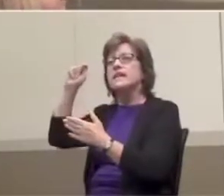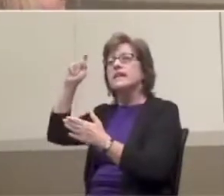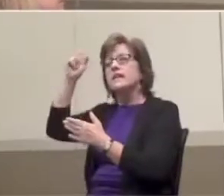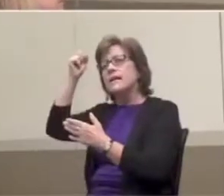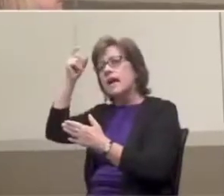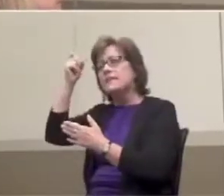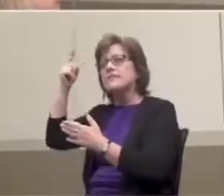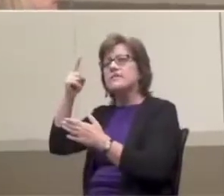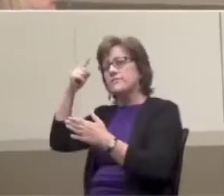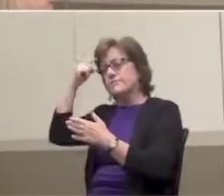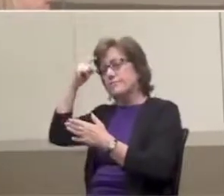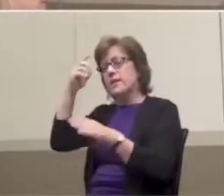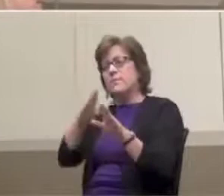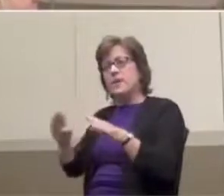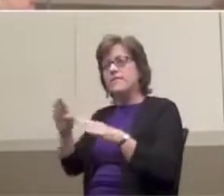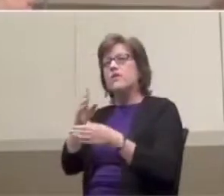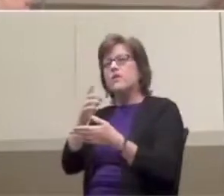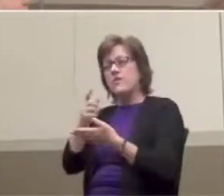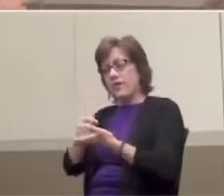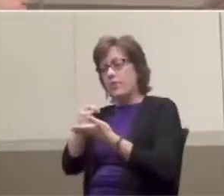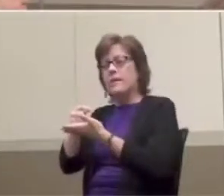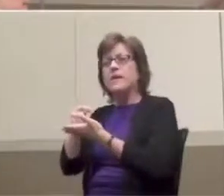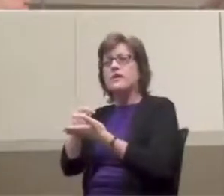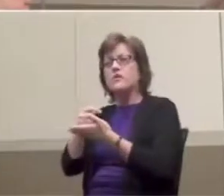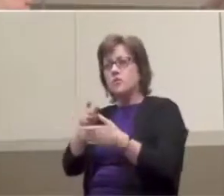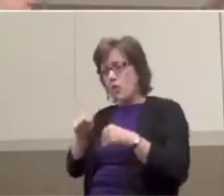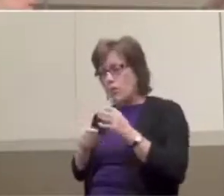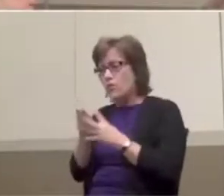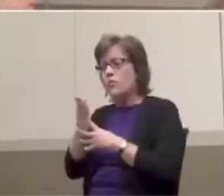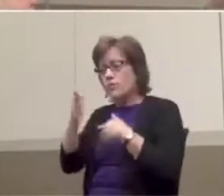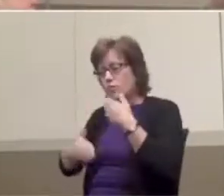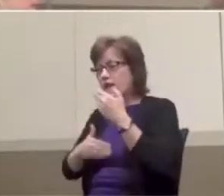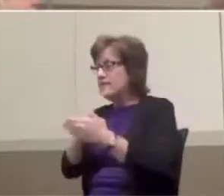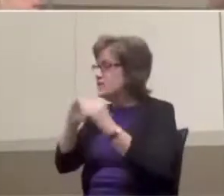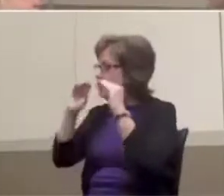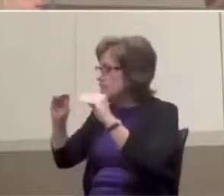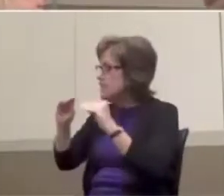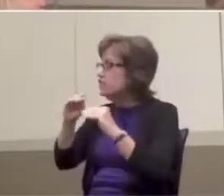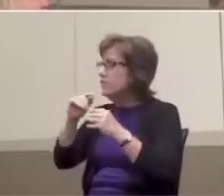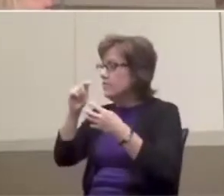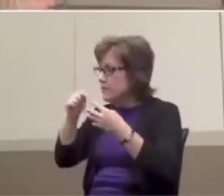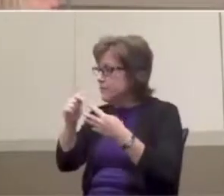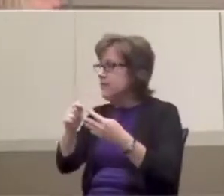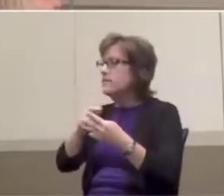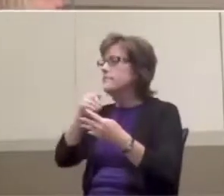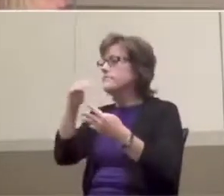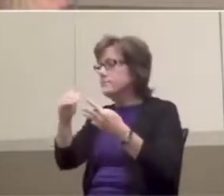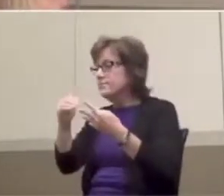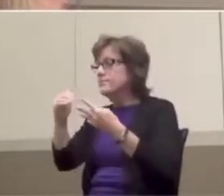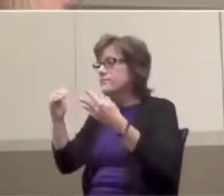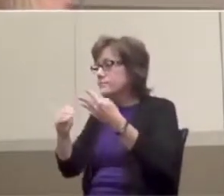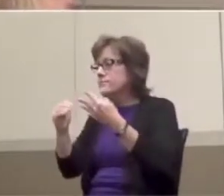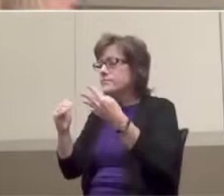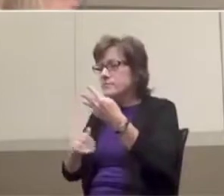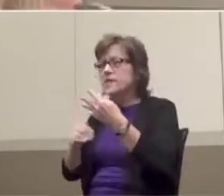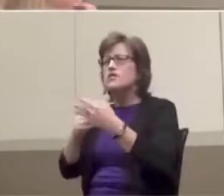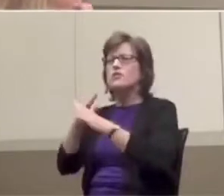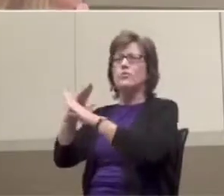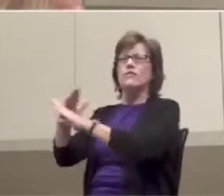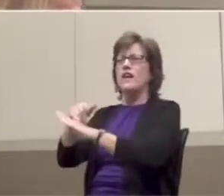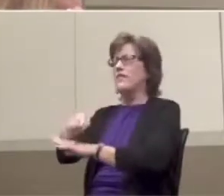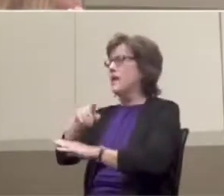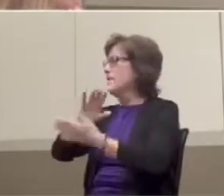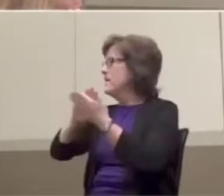the process step by step and you teach them the step by step to prevent, frustration or